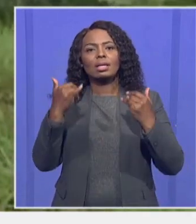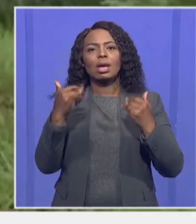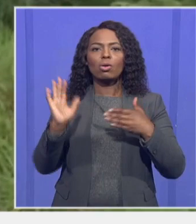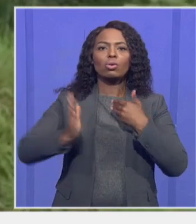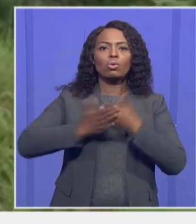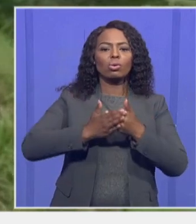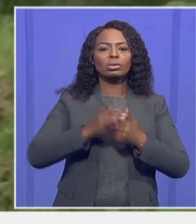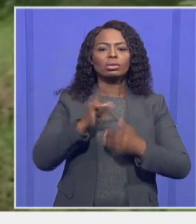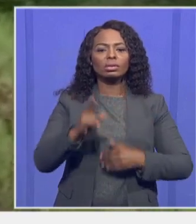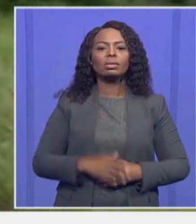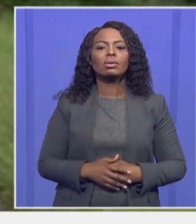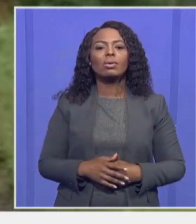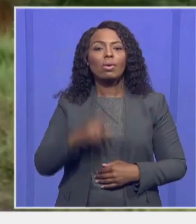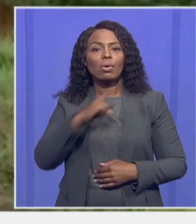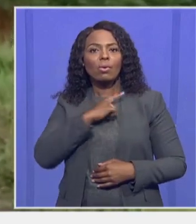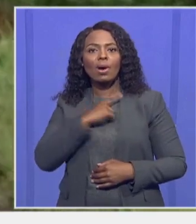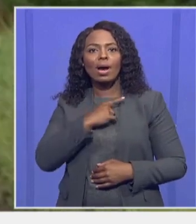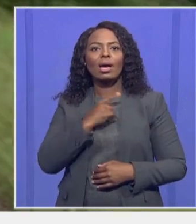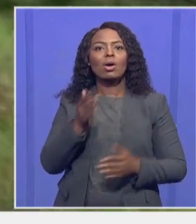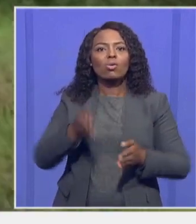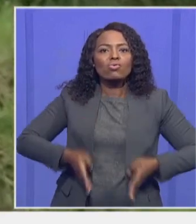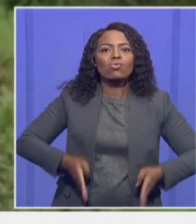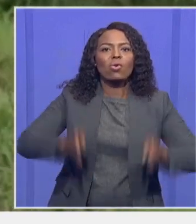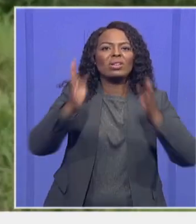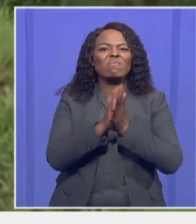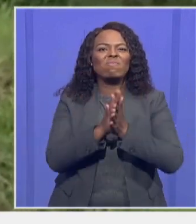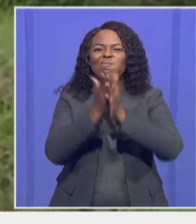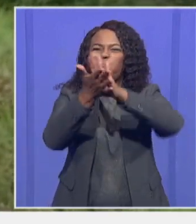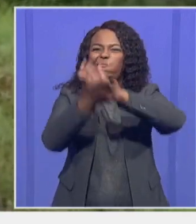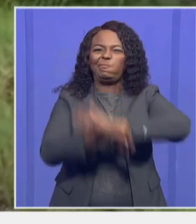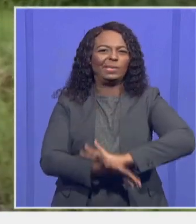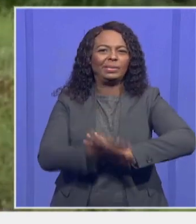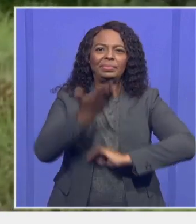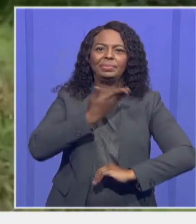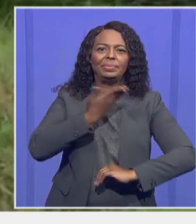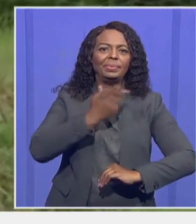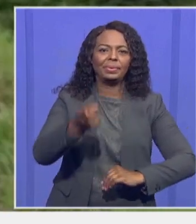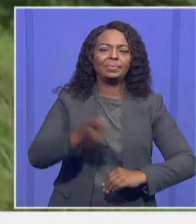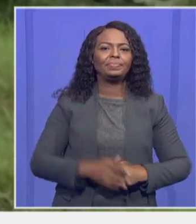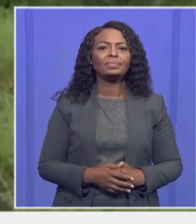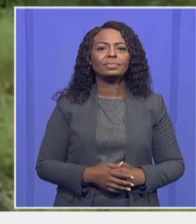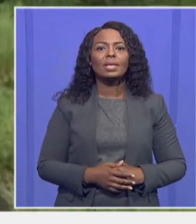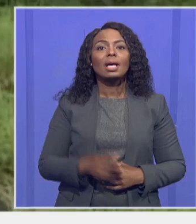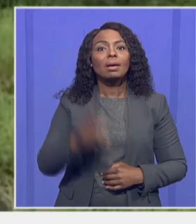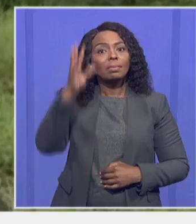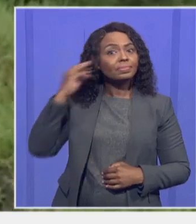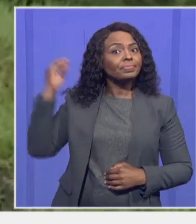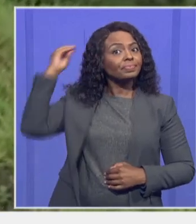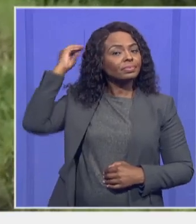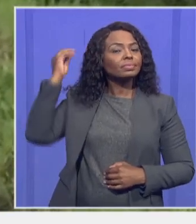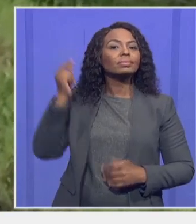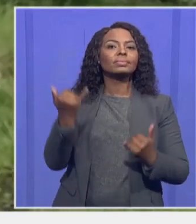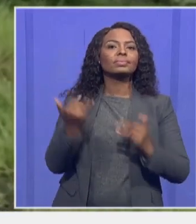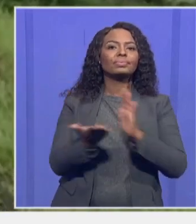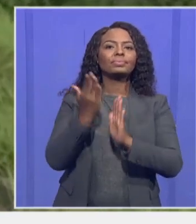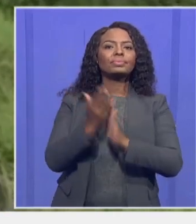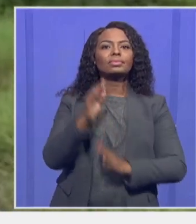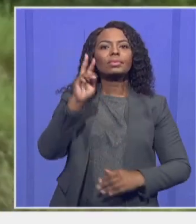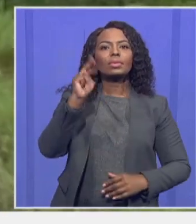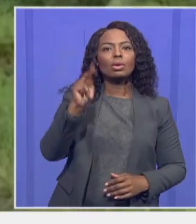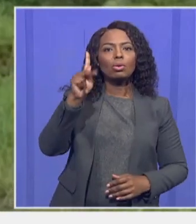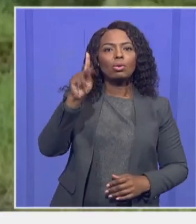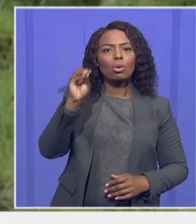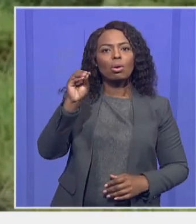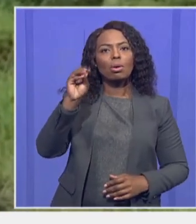traffic because the road has badly collapsed. Also, what is also important to note is that an update on Nkomazi, we do